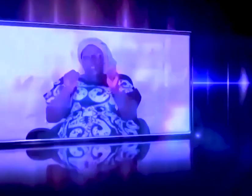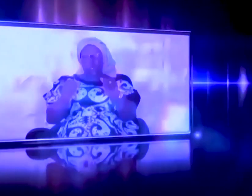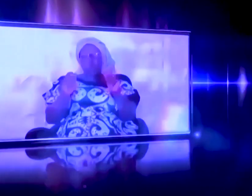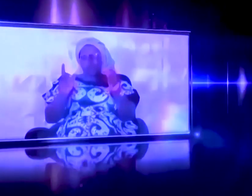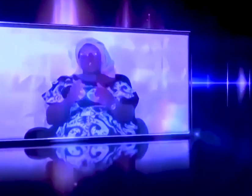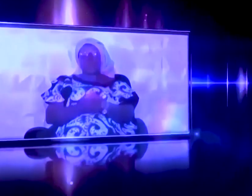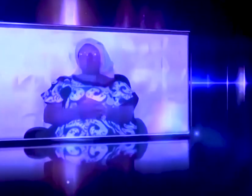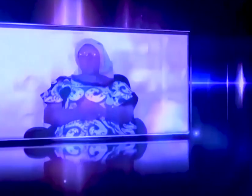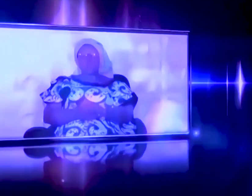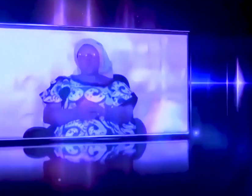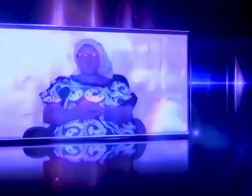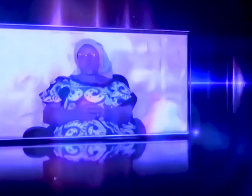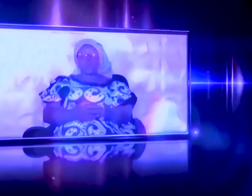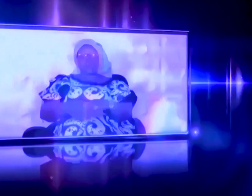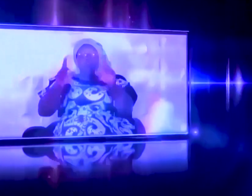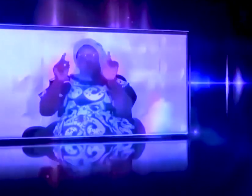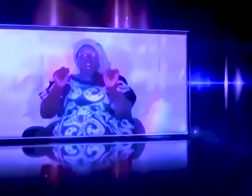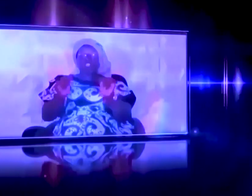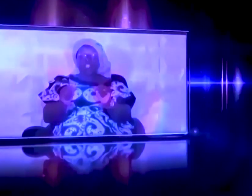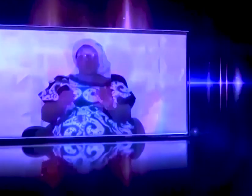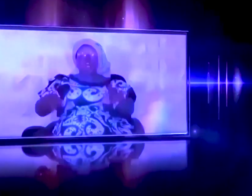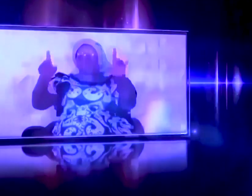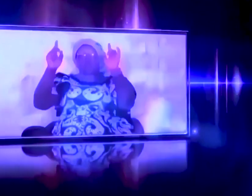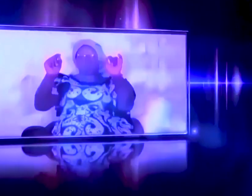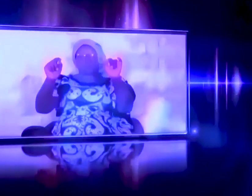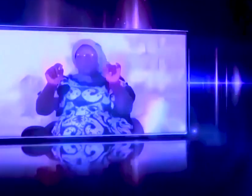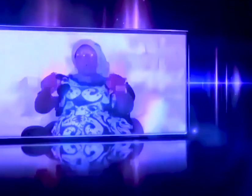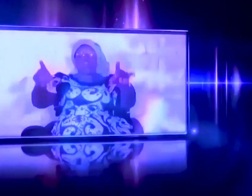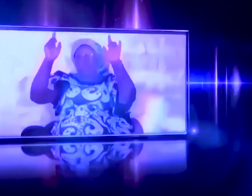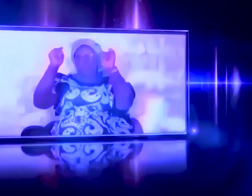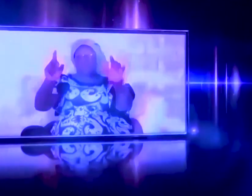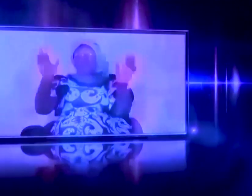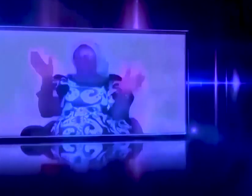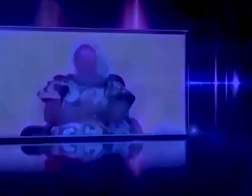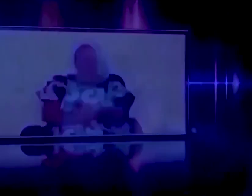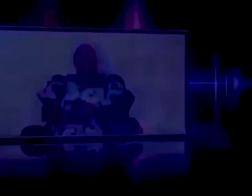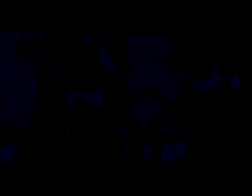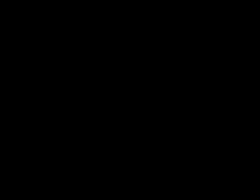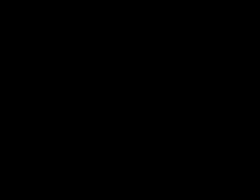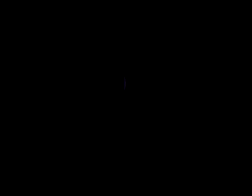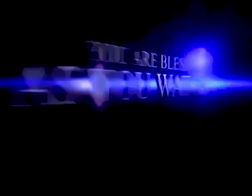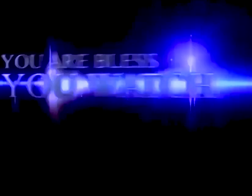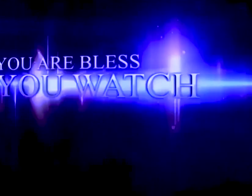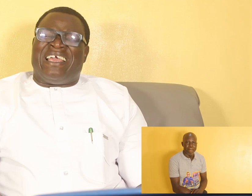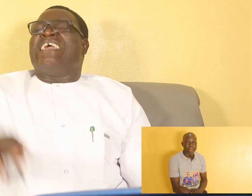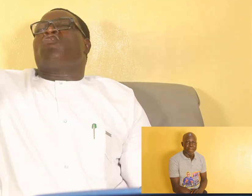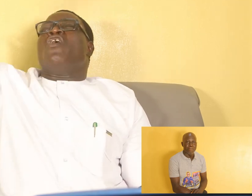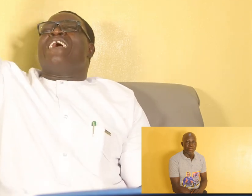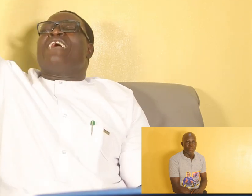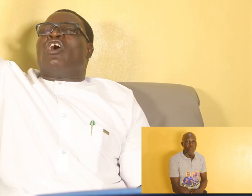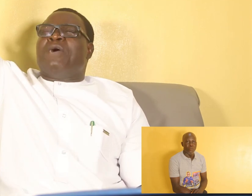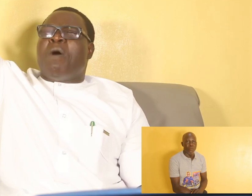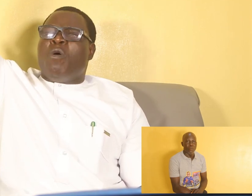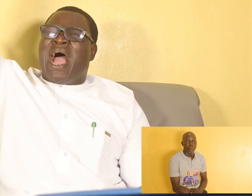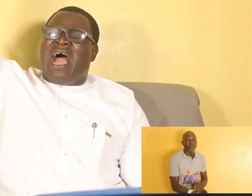fun gbogbo eda to wo mi to de ngbo mi lowo lowo loruko jesu olorun odubuku o ya ko buku fun amen